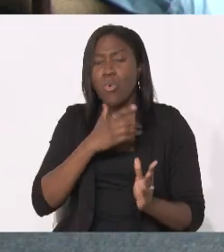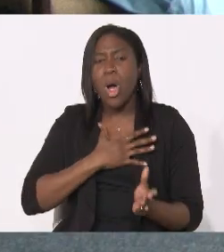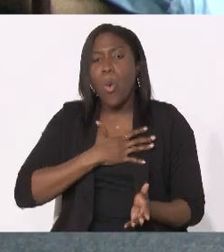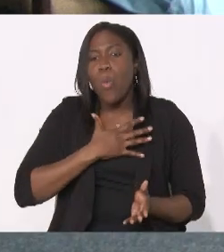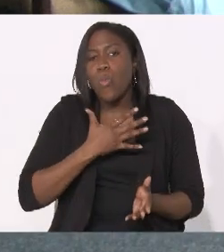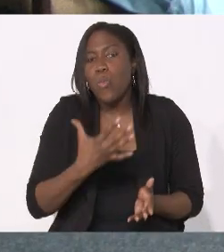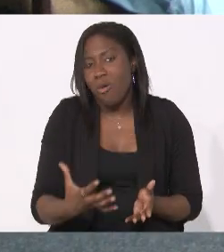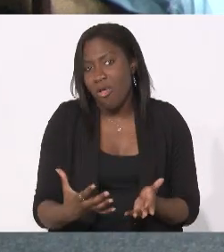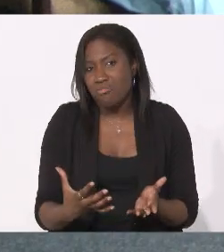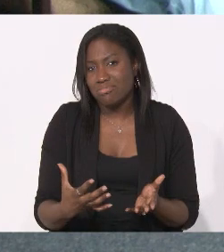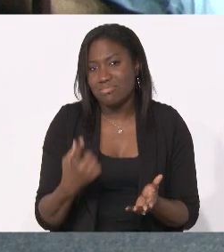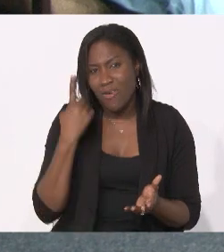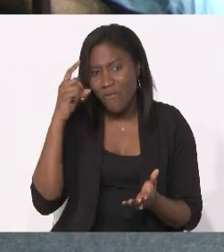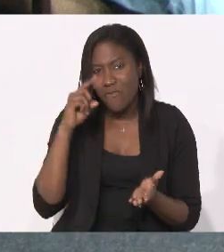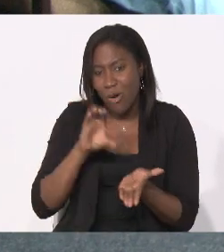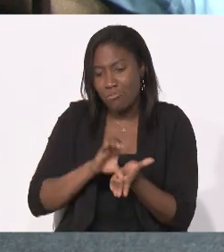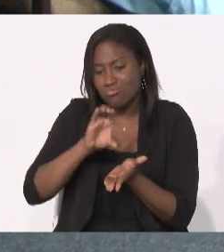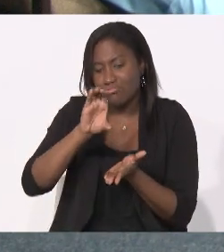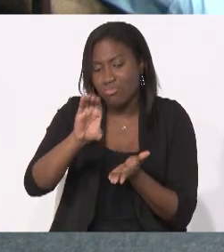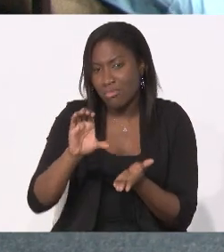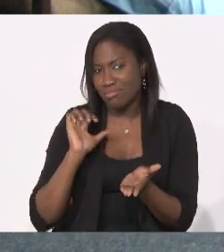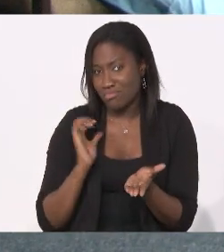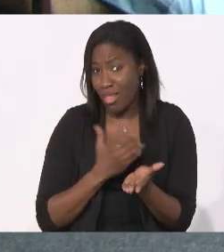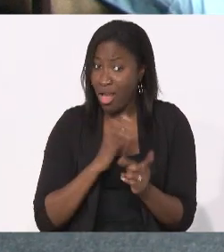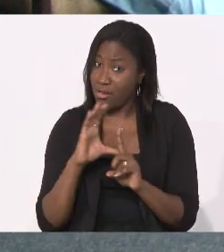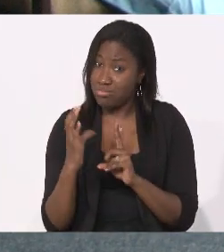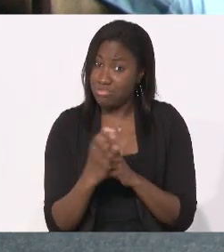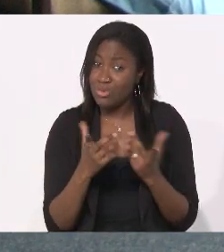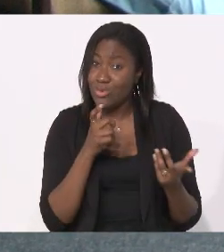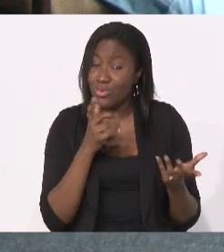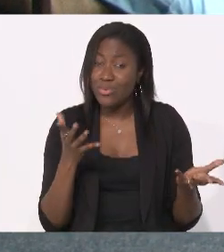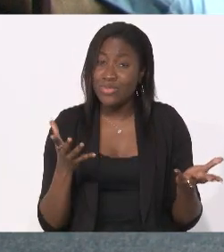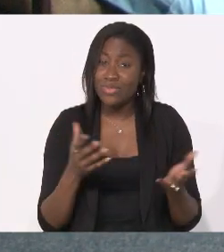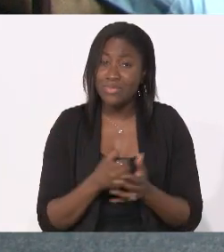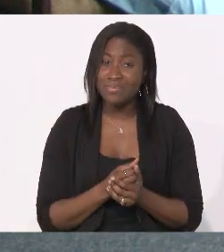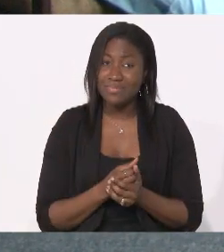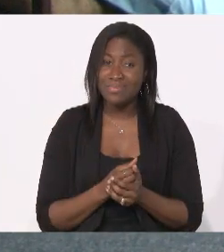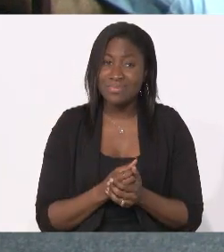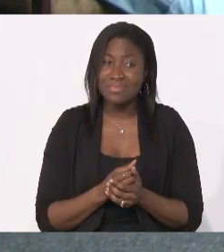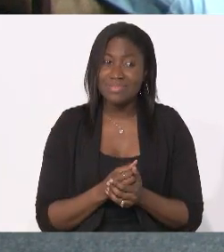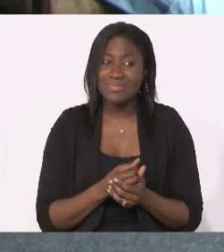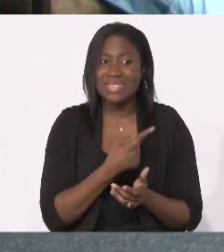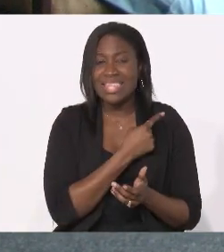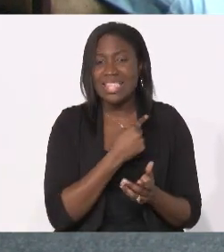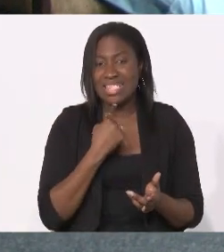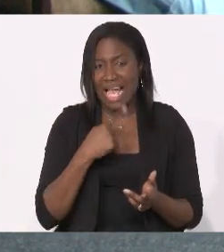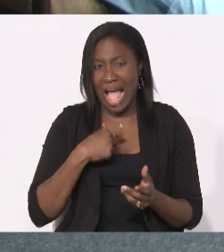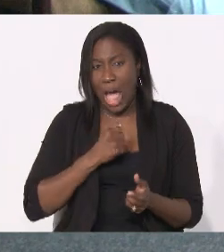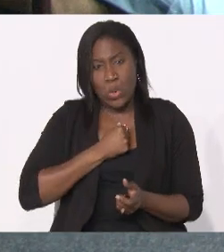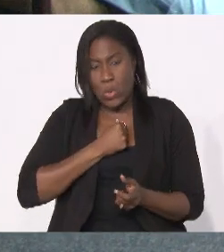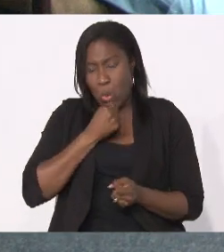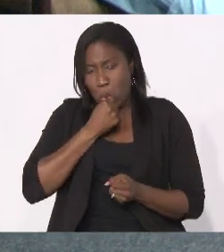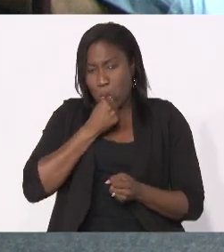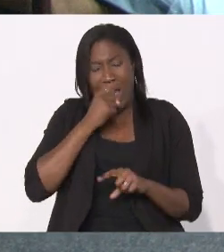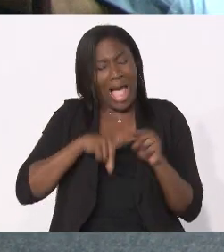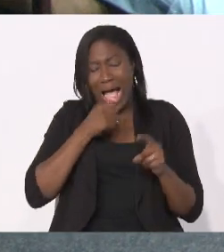Oh my I God. seen Myron in that blue dress, that good dress. Yes. I mean, we had so much fun with us.